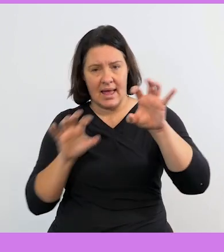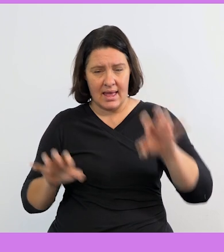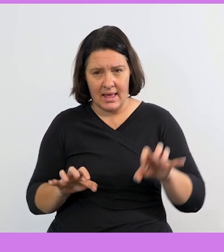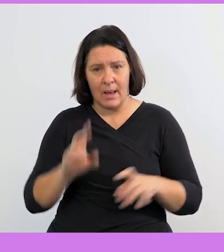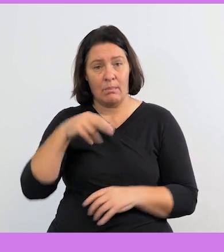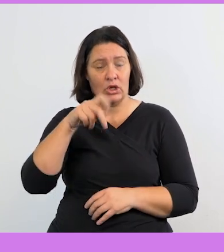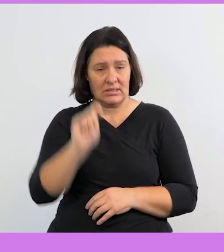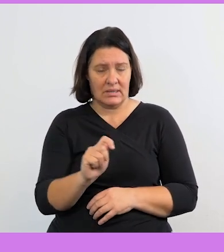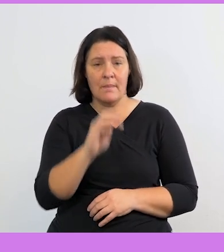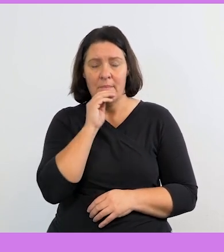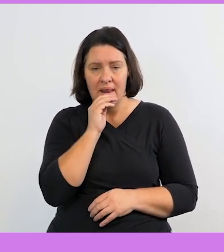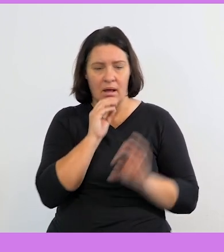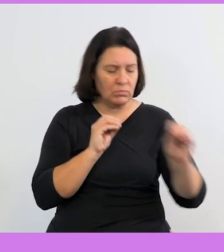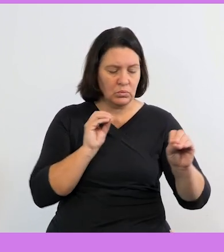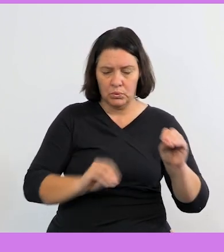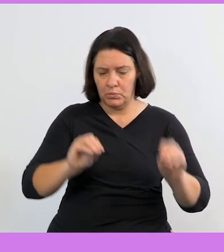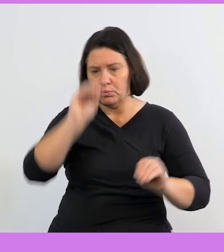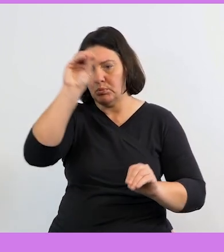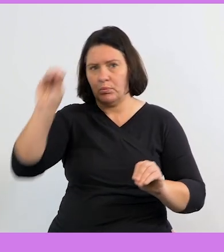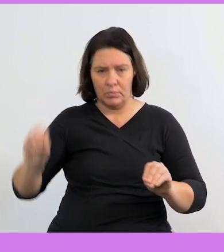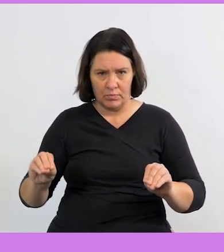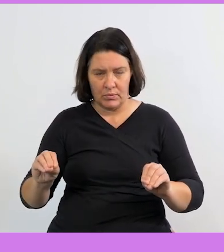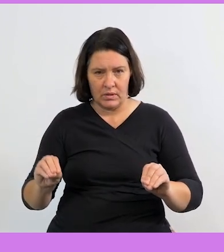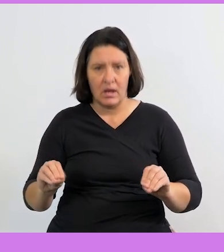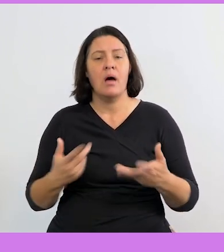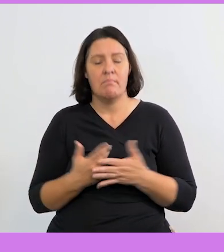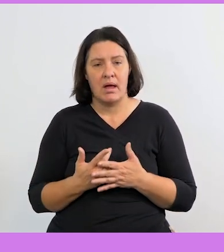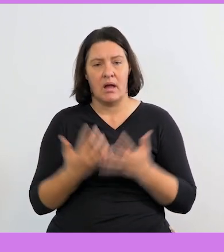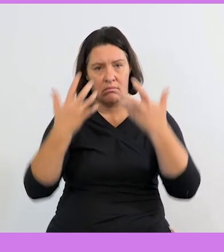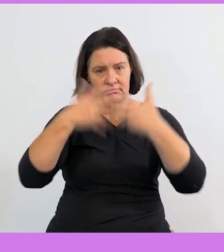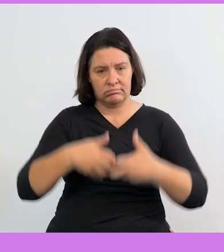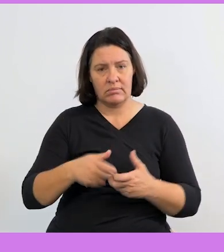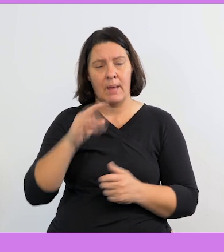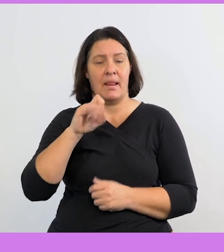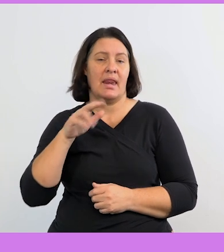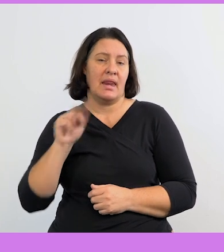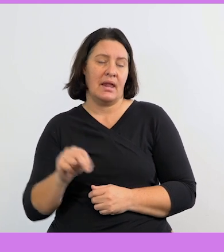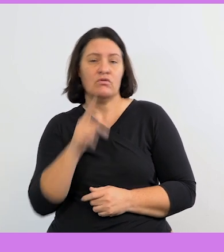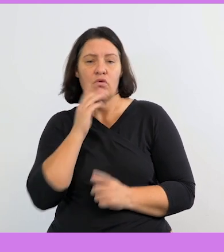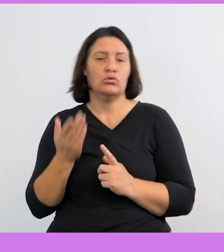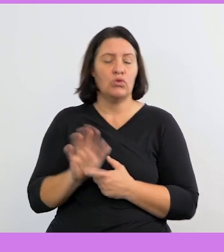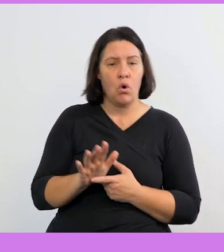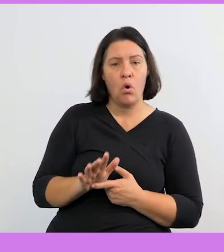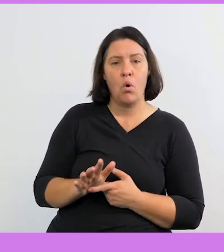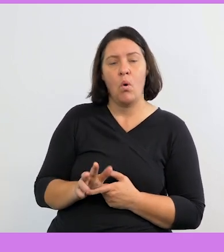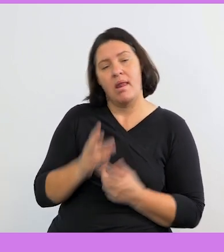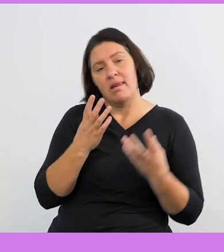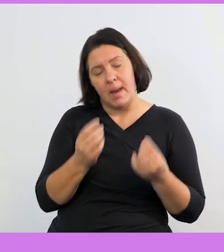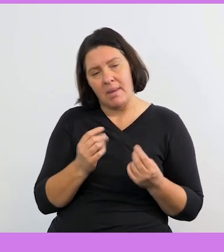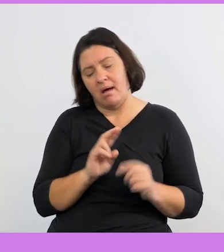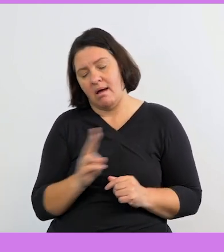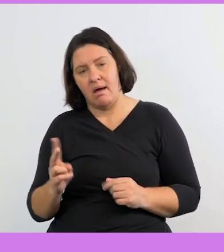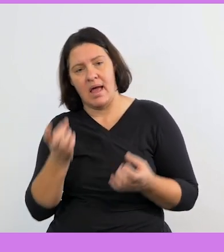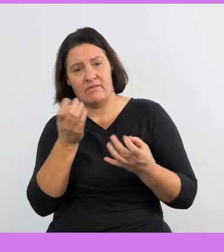plots. And a scatter plot is made up of plotting ordered pairs in a coordinate plane to show sets of